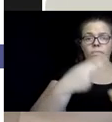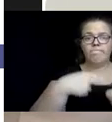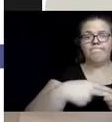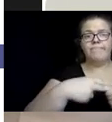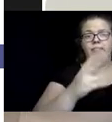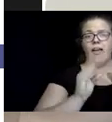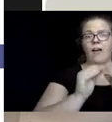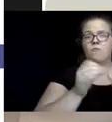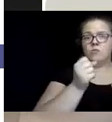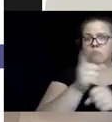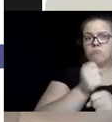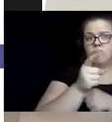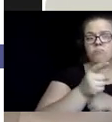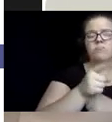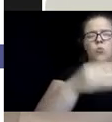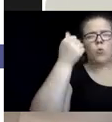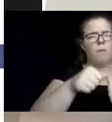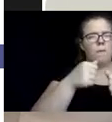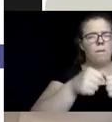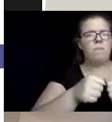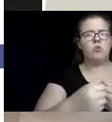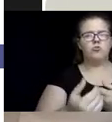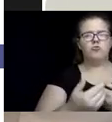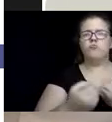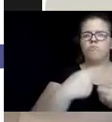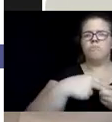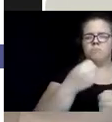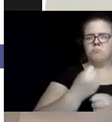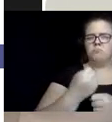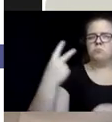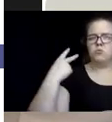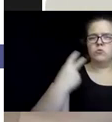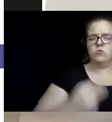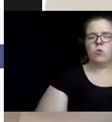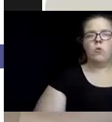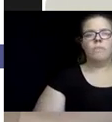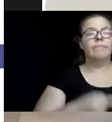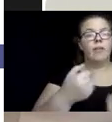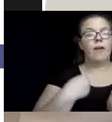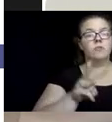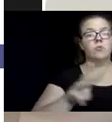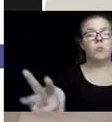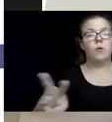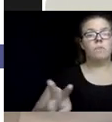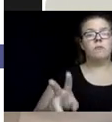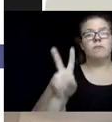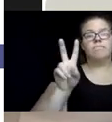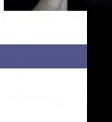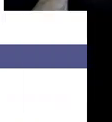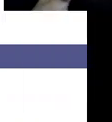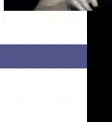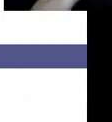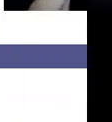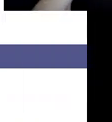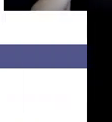an annual basis, you'll remember she came to our conference a couple years ago. She has a website entitled